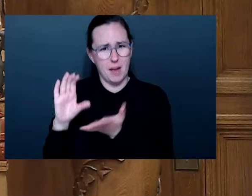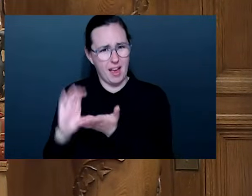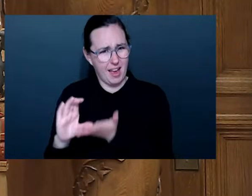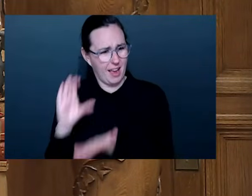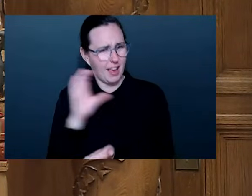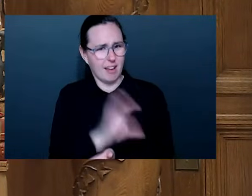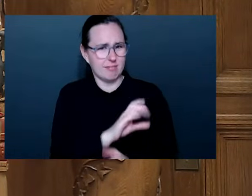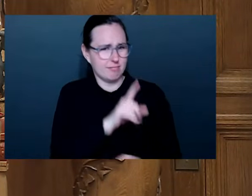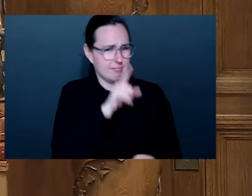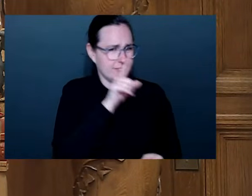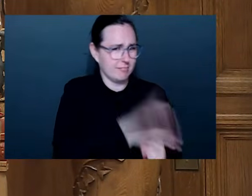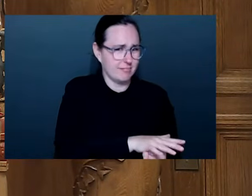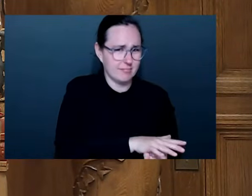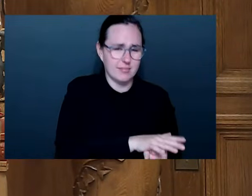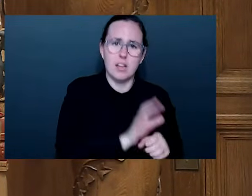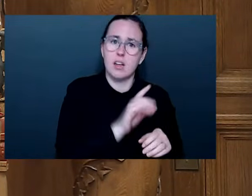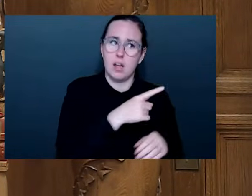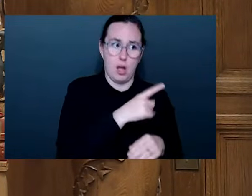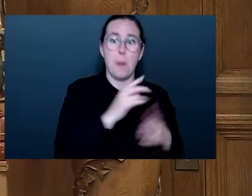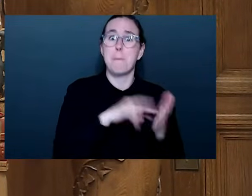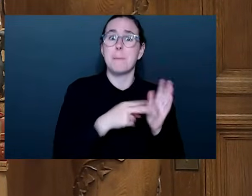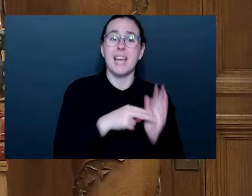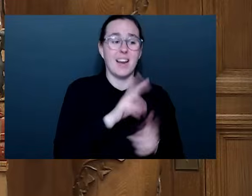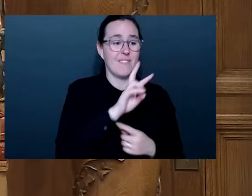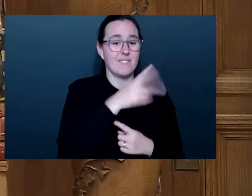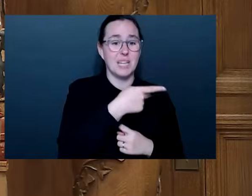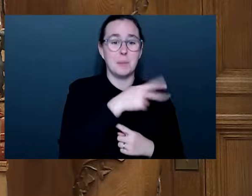Minister of Housing. Thank you.